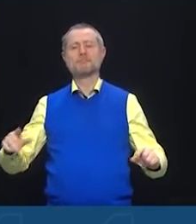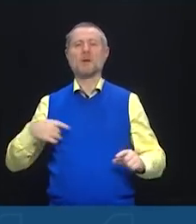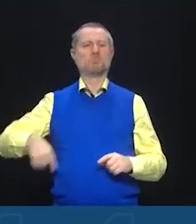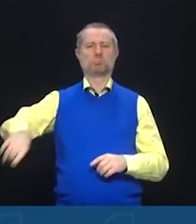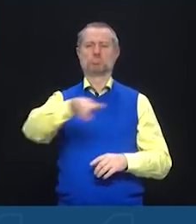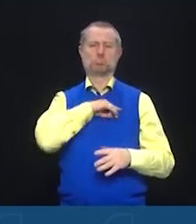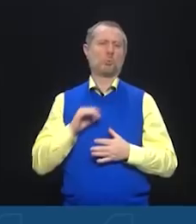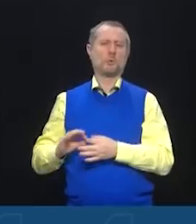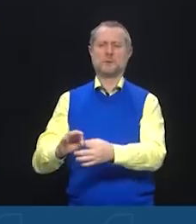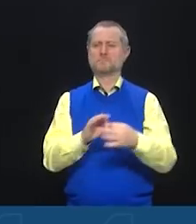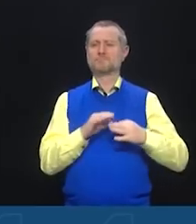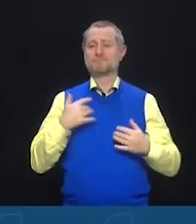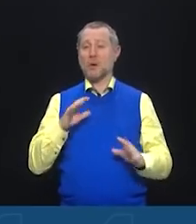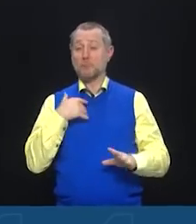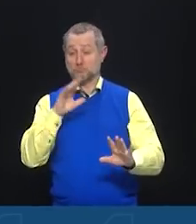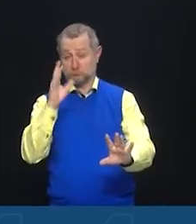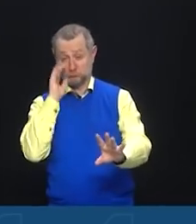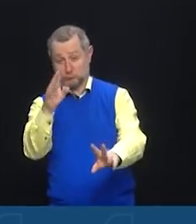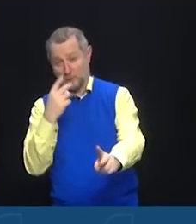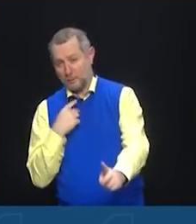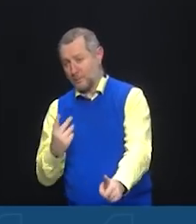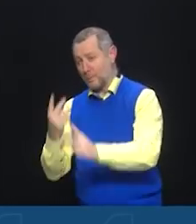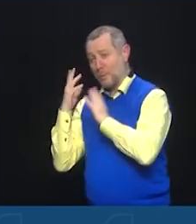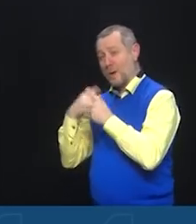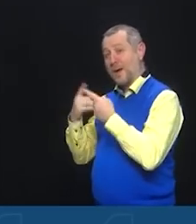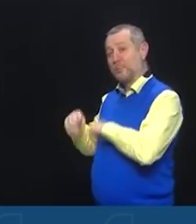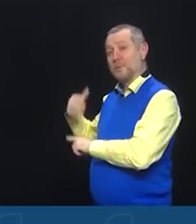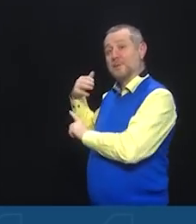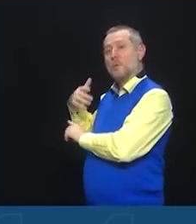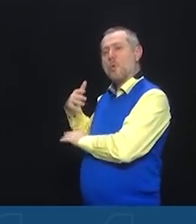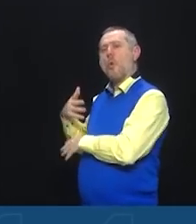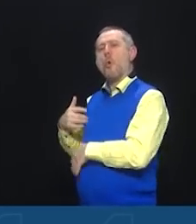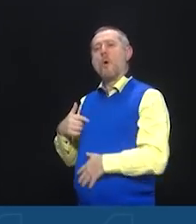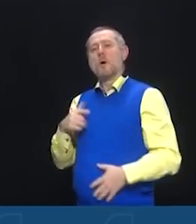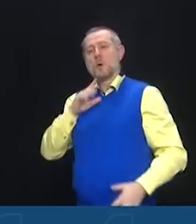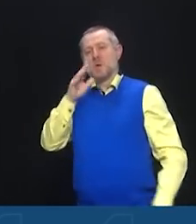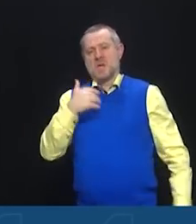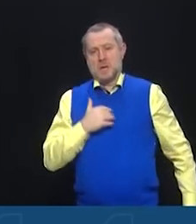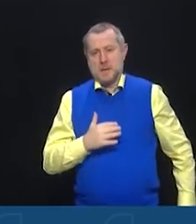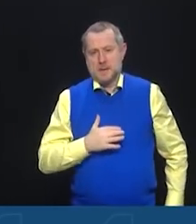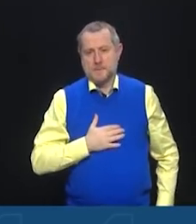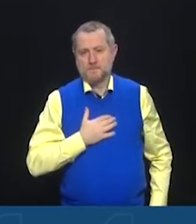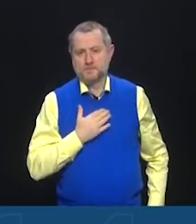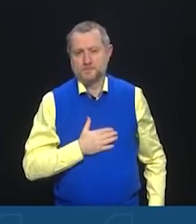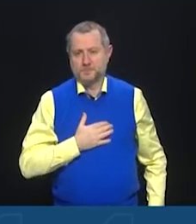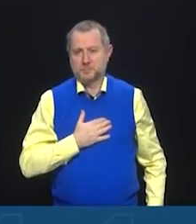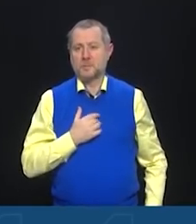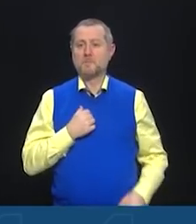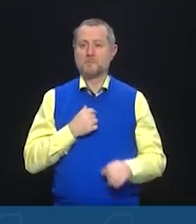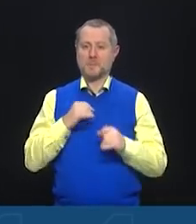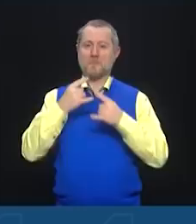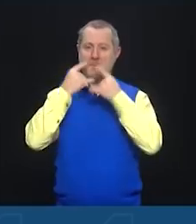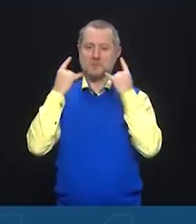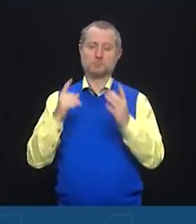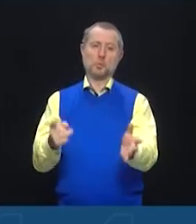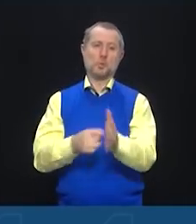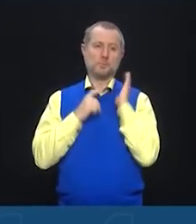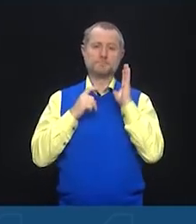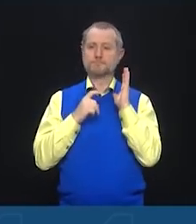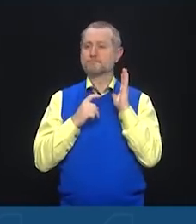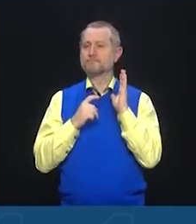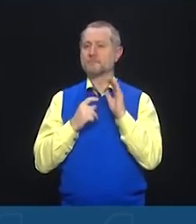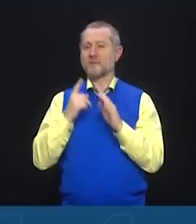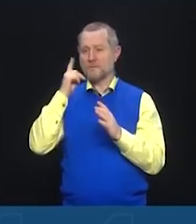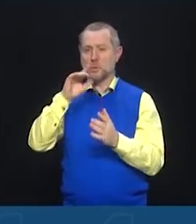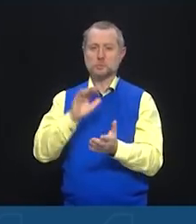back at what was going on just a short time ago, I am so happy that we did have a mask requirement in place for schools.